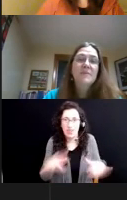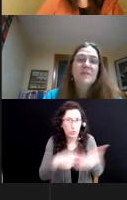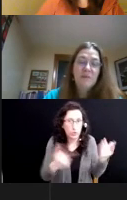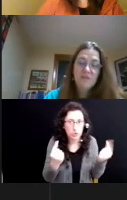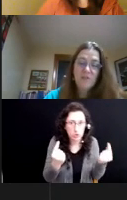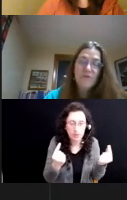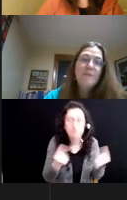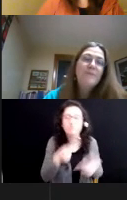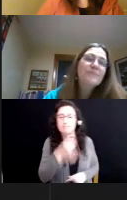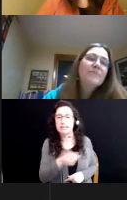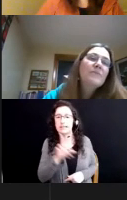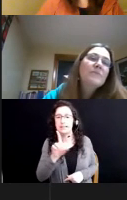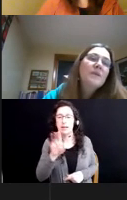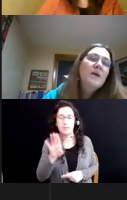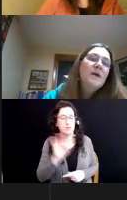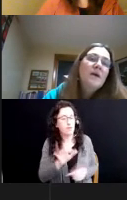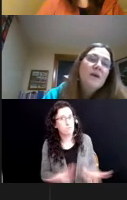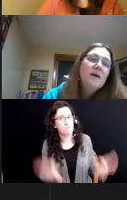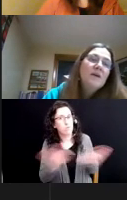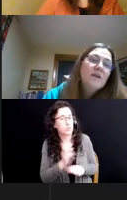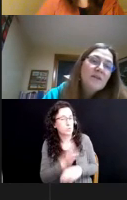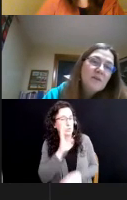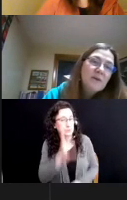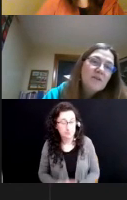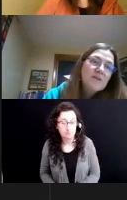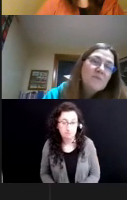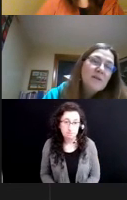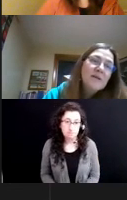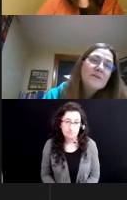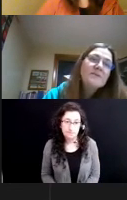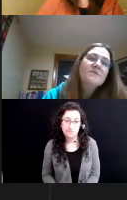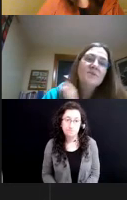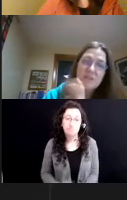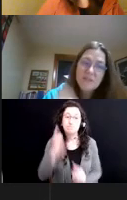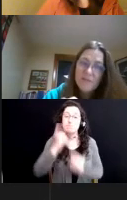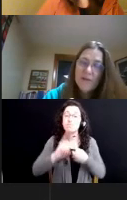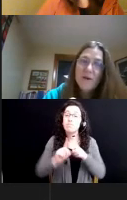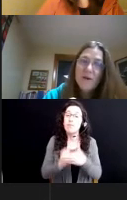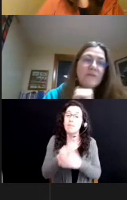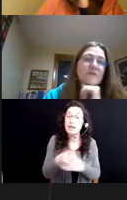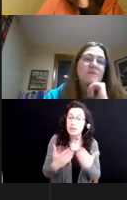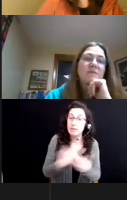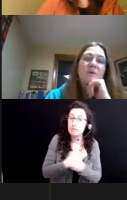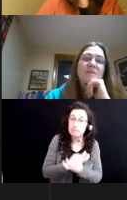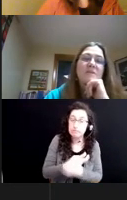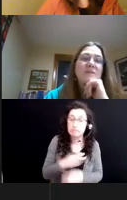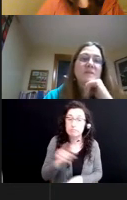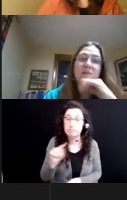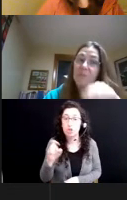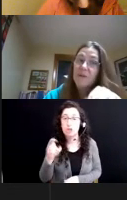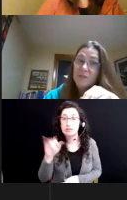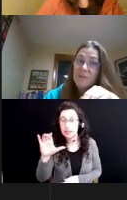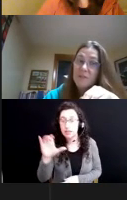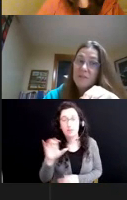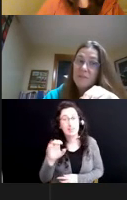This database is useful. You got to think about toxic plants. Just keep that in mind. They're different in the West and the East,